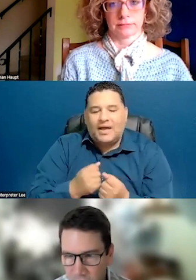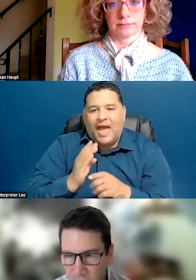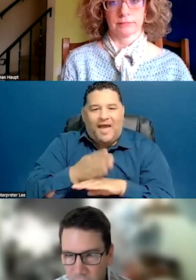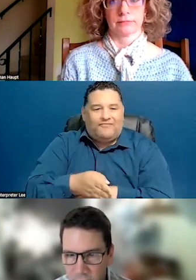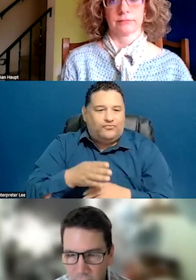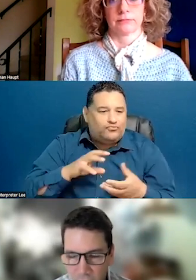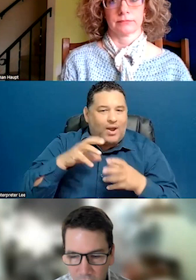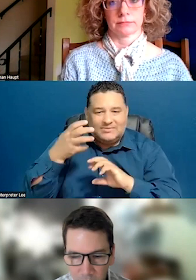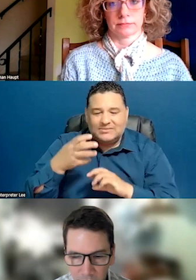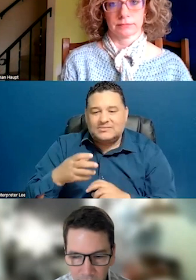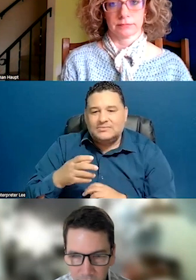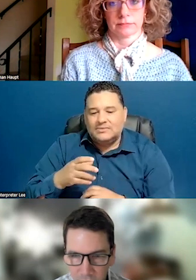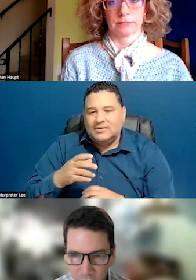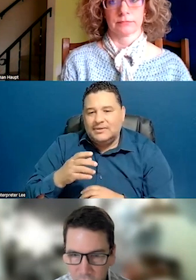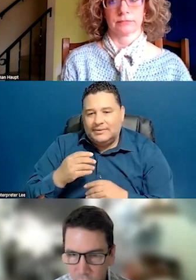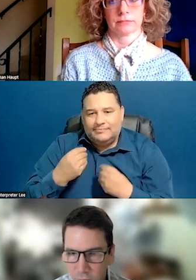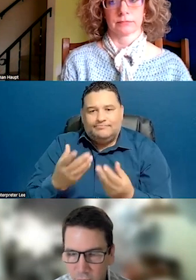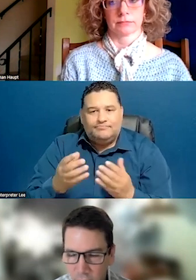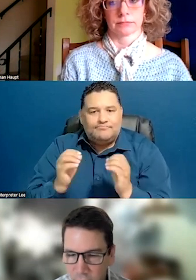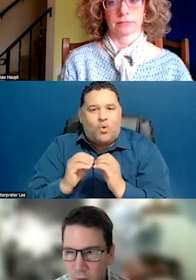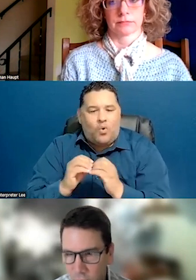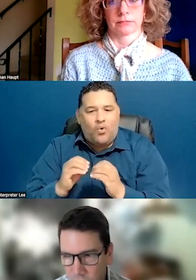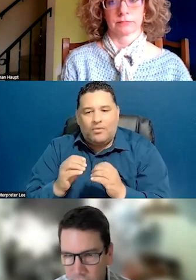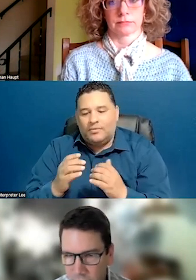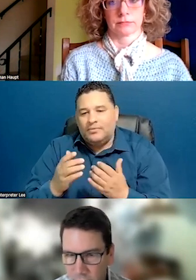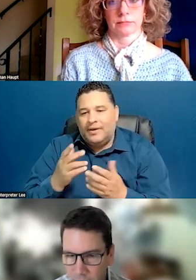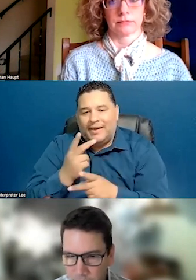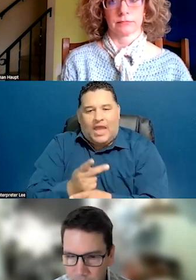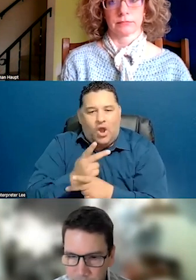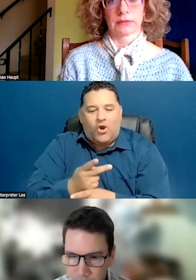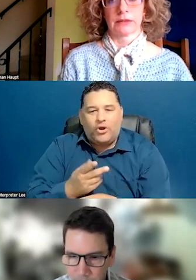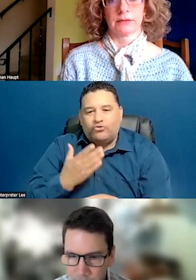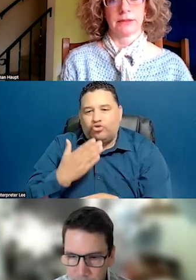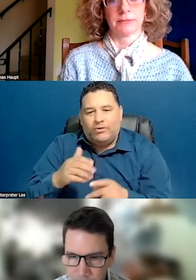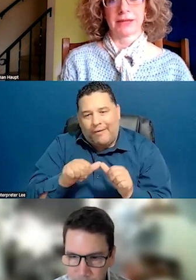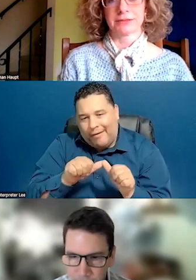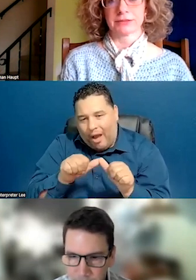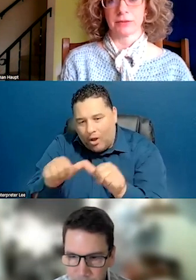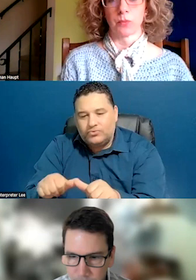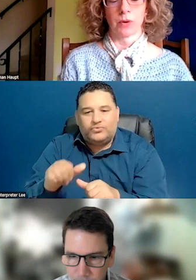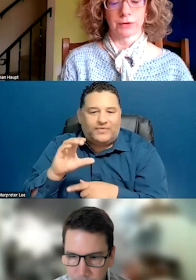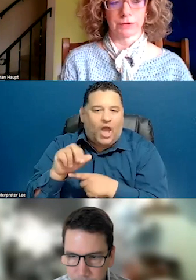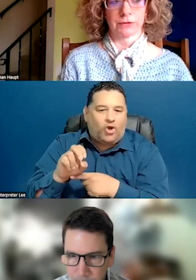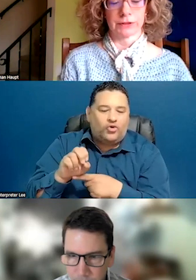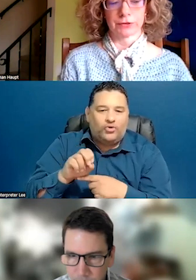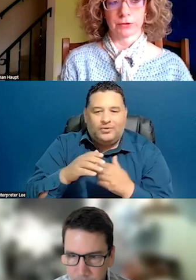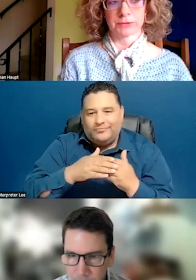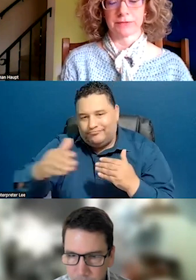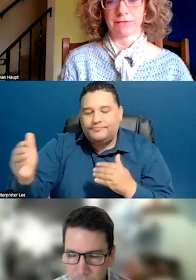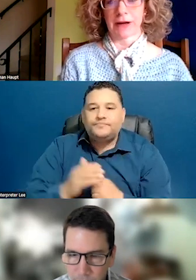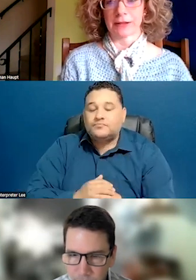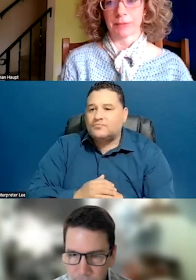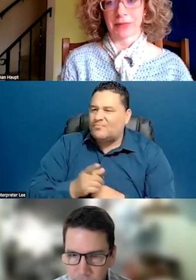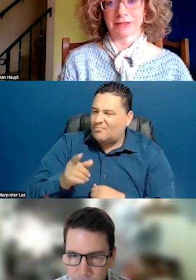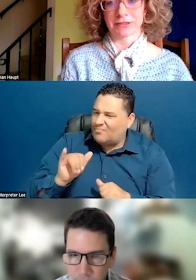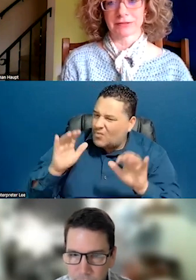of care, and that there's good continuity of care. And that is wonderful in terms of